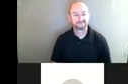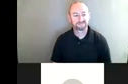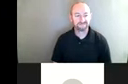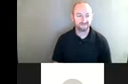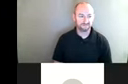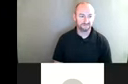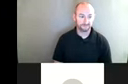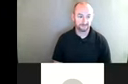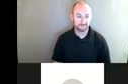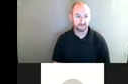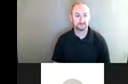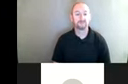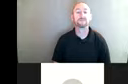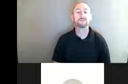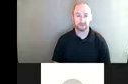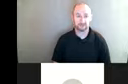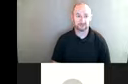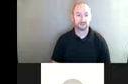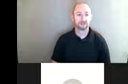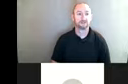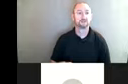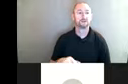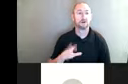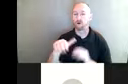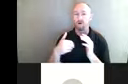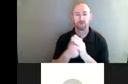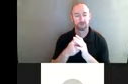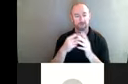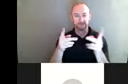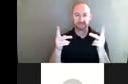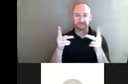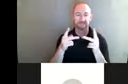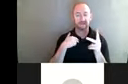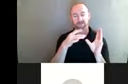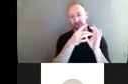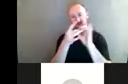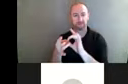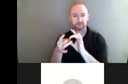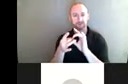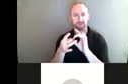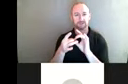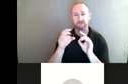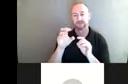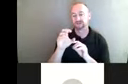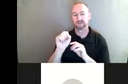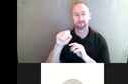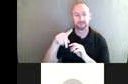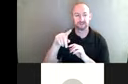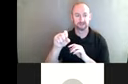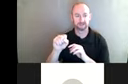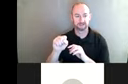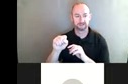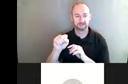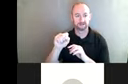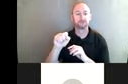So as long as, or as well as NAD83, right, all those positions have a corresponding or correlated SPCS 83 position.